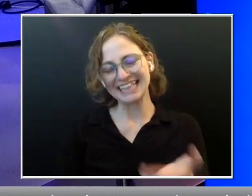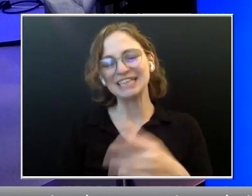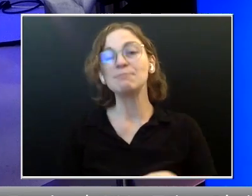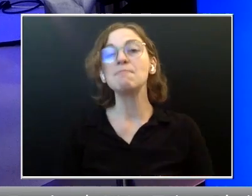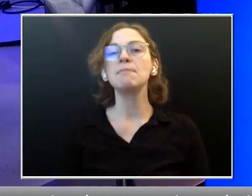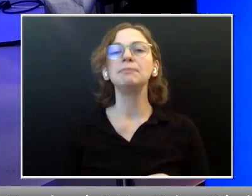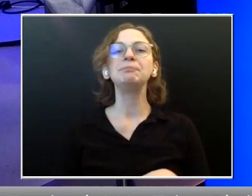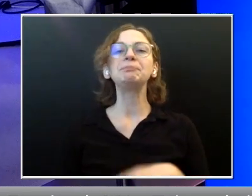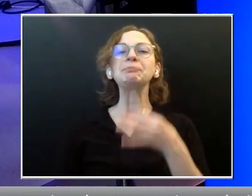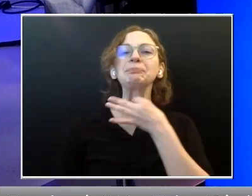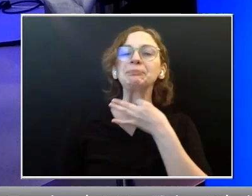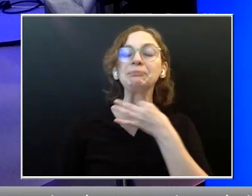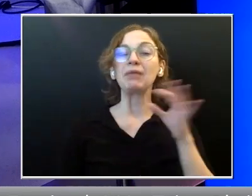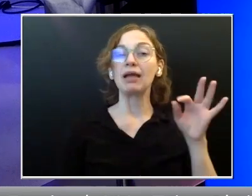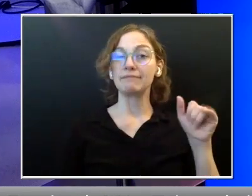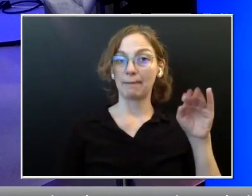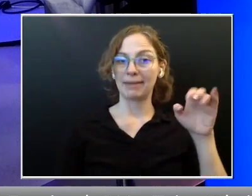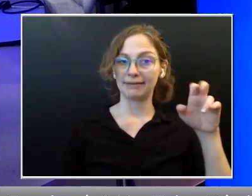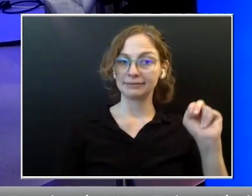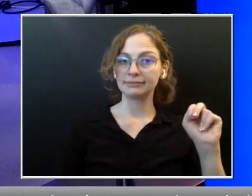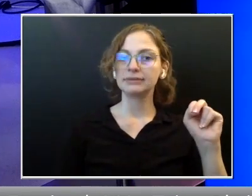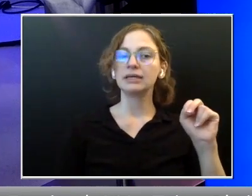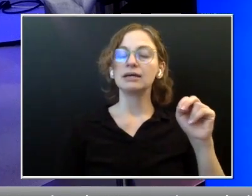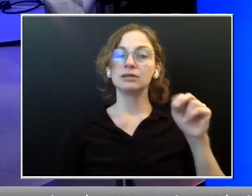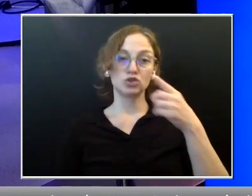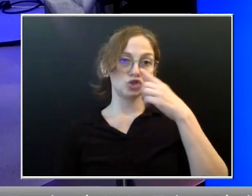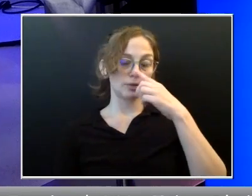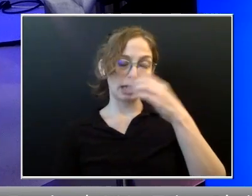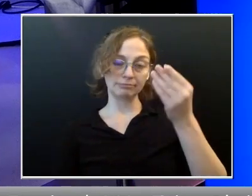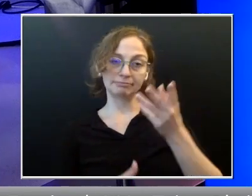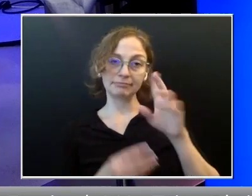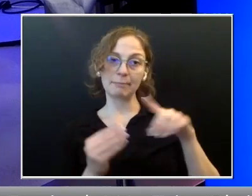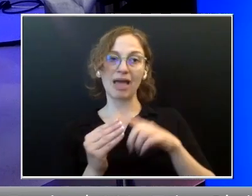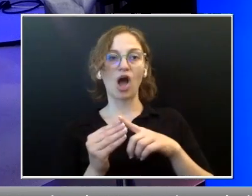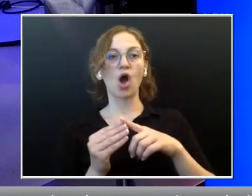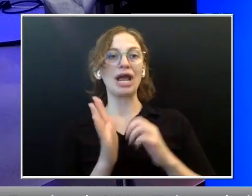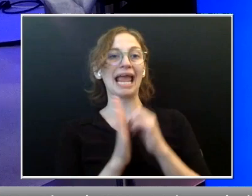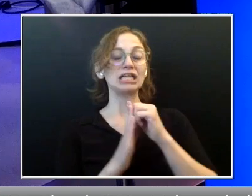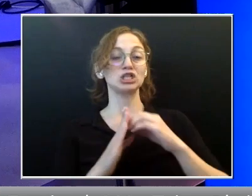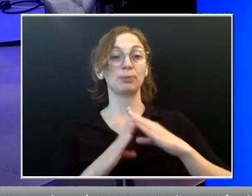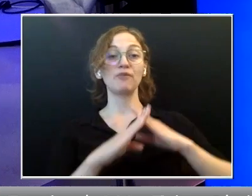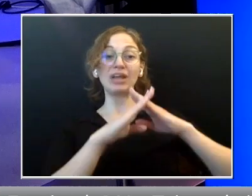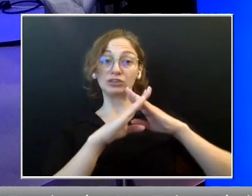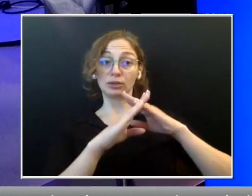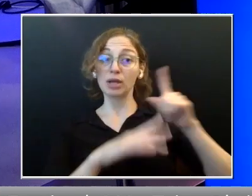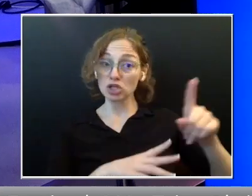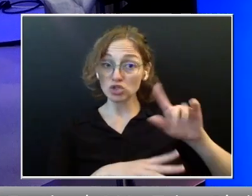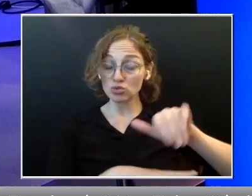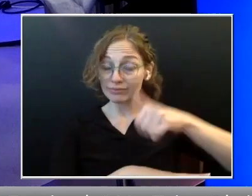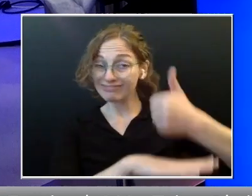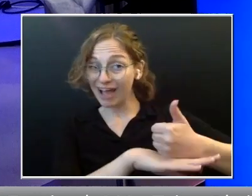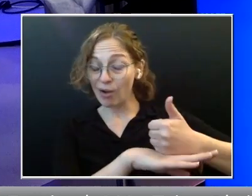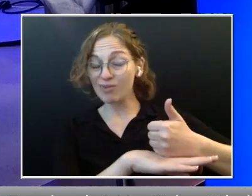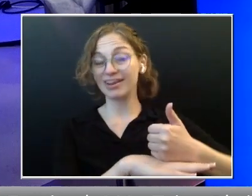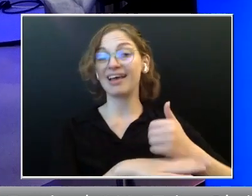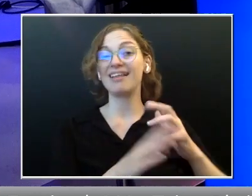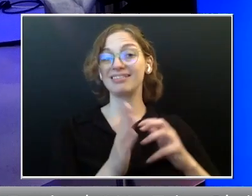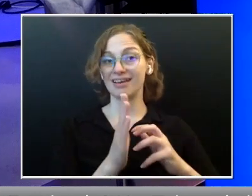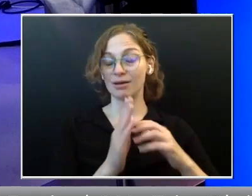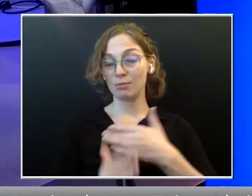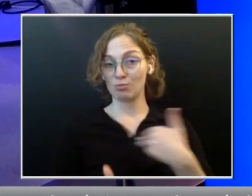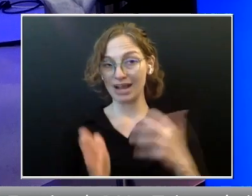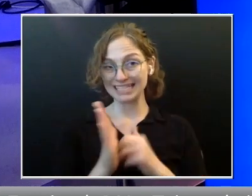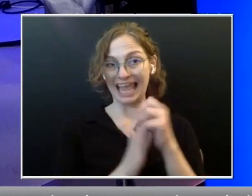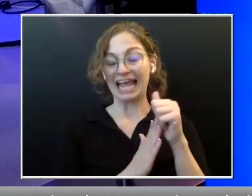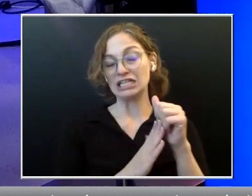about cancer prevention, because you founded the Breast Cancer Prevention Center at the University of Kansas Cancer Center. What